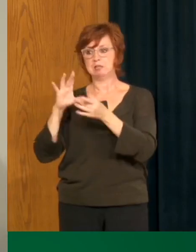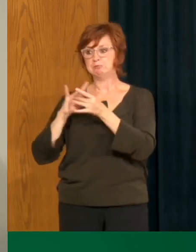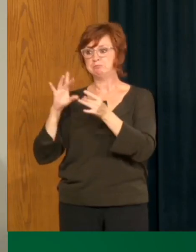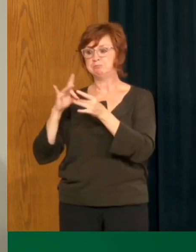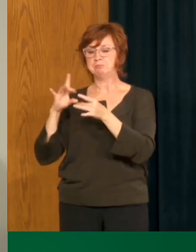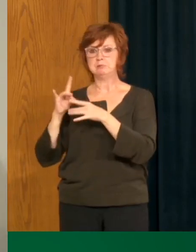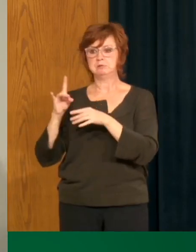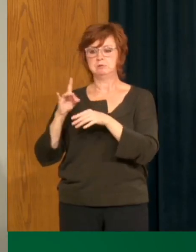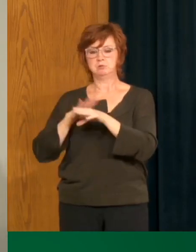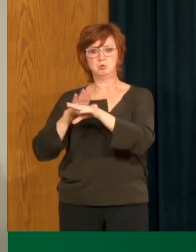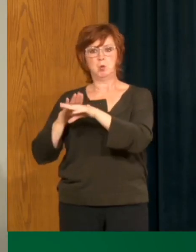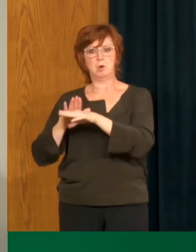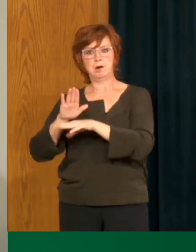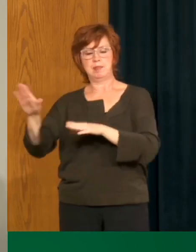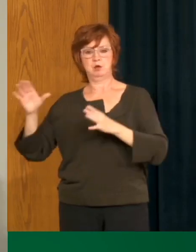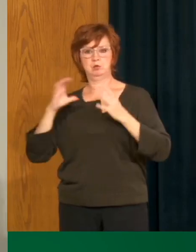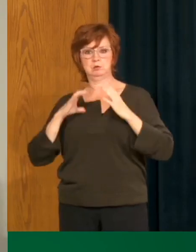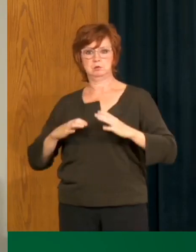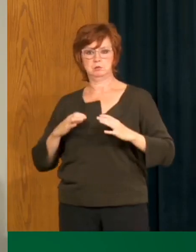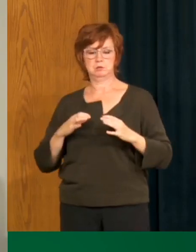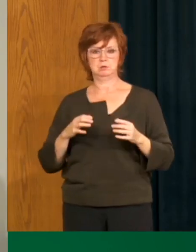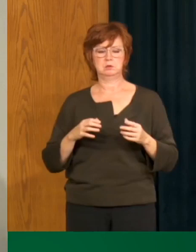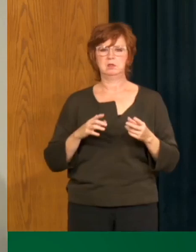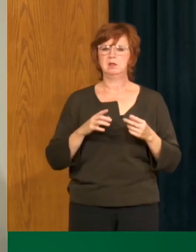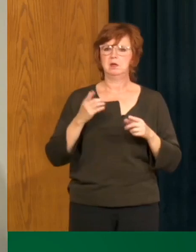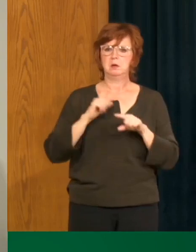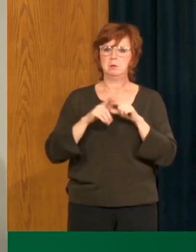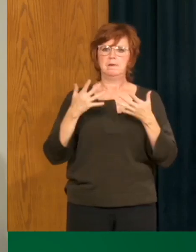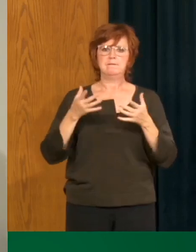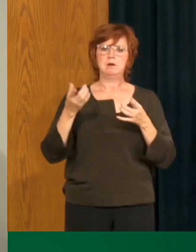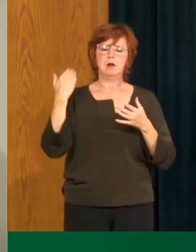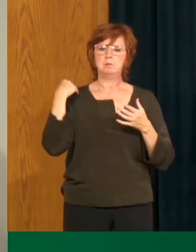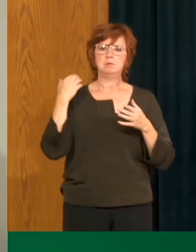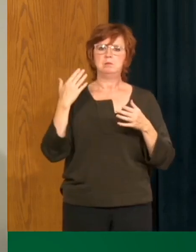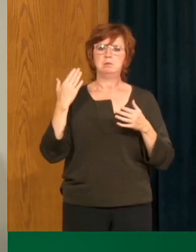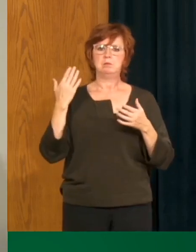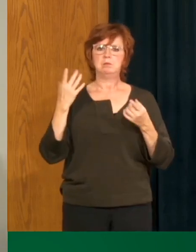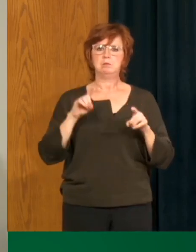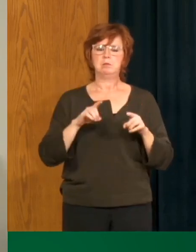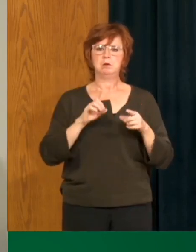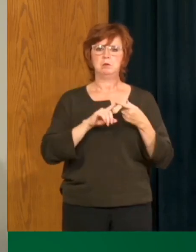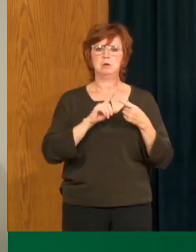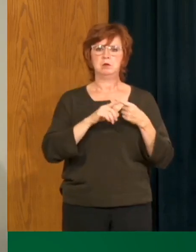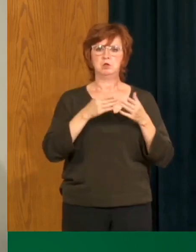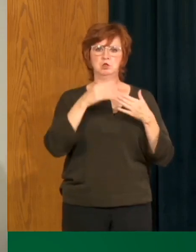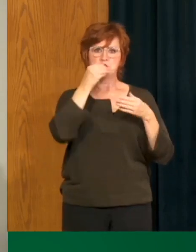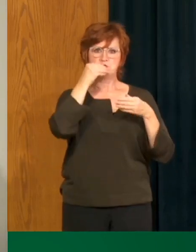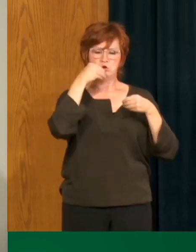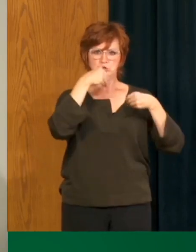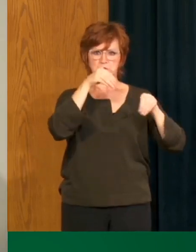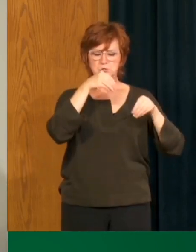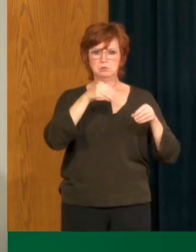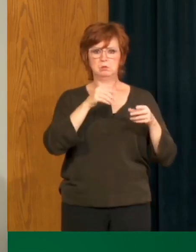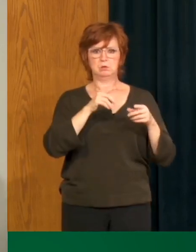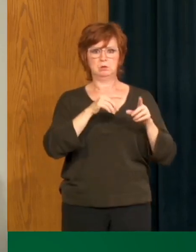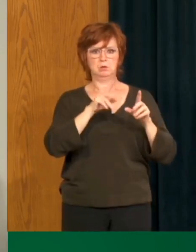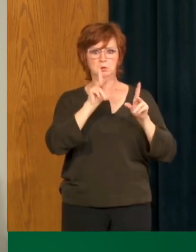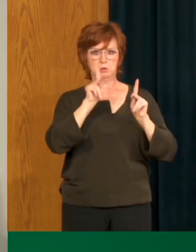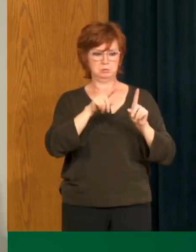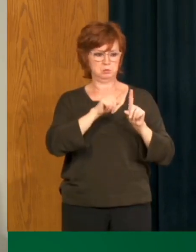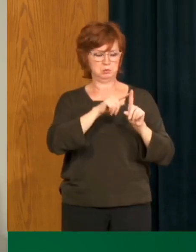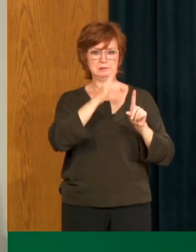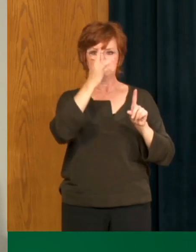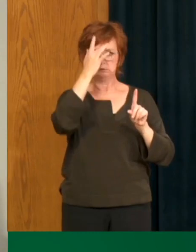social media the question has come up for a grocery store or other things that someone said something about someone being ill and there wasn't a PSA, and